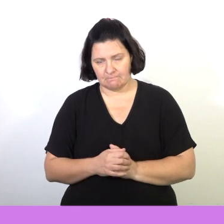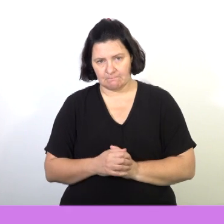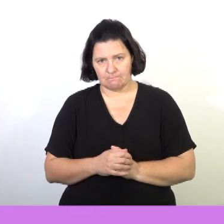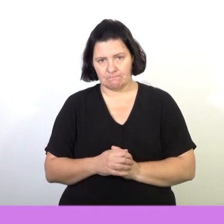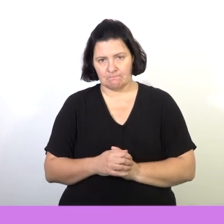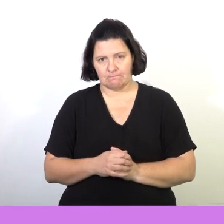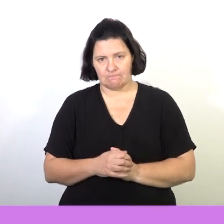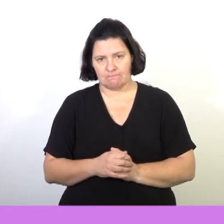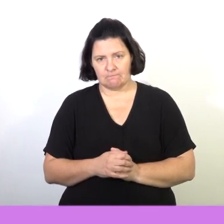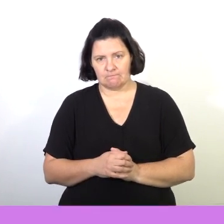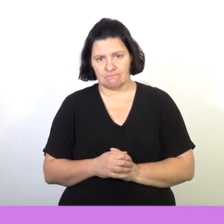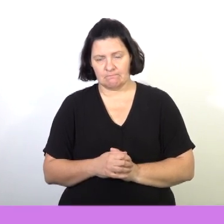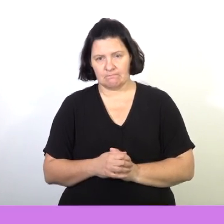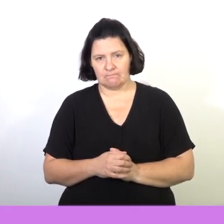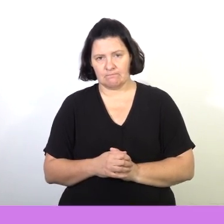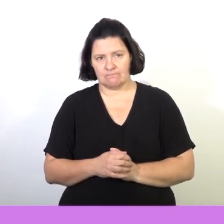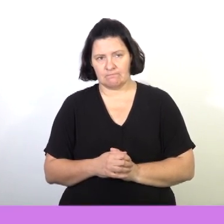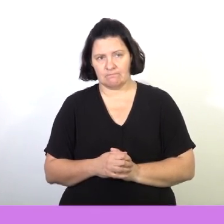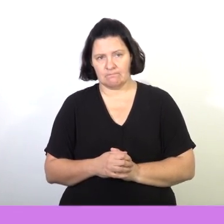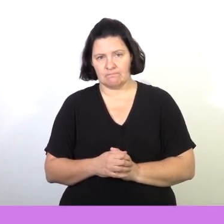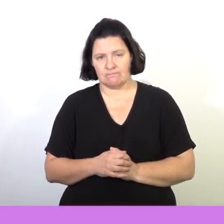600 rand.